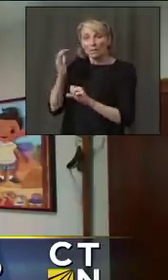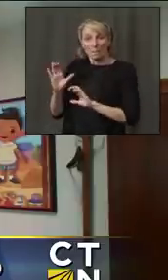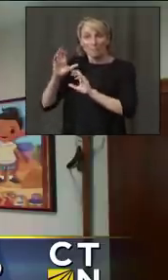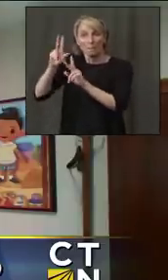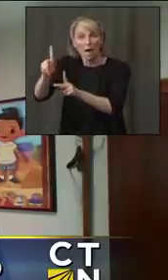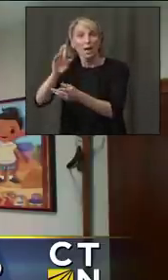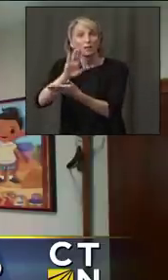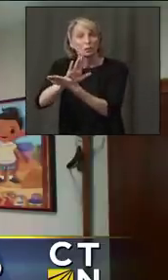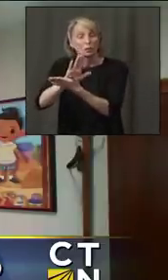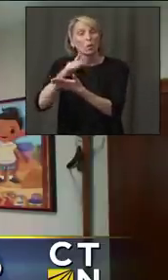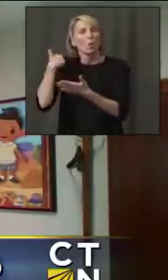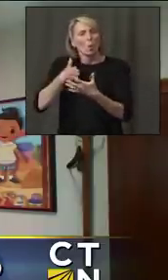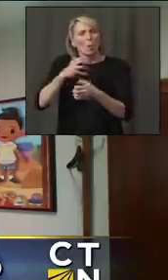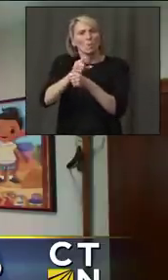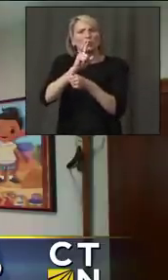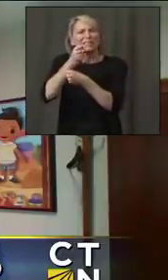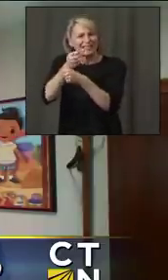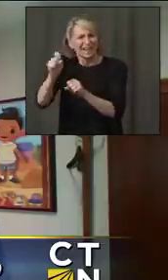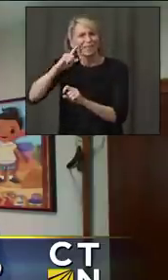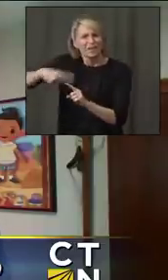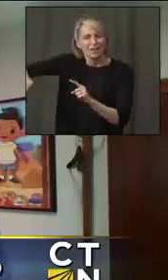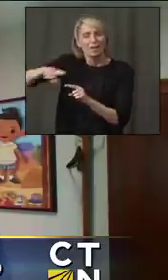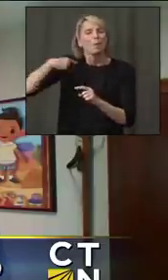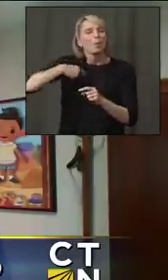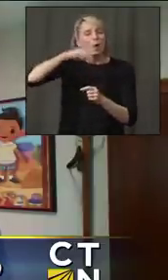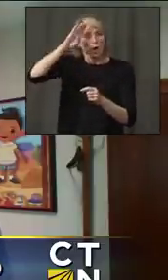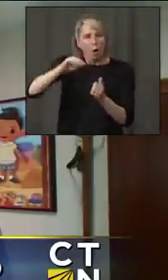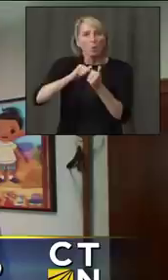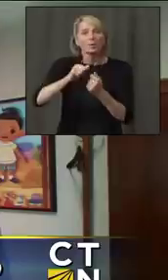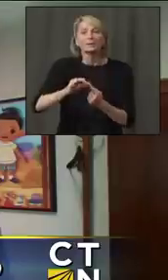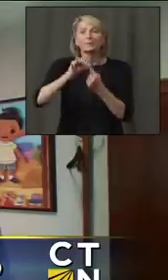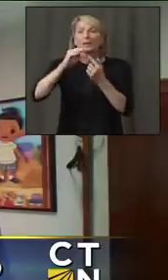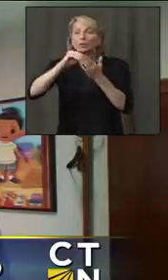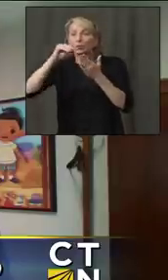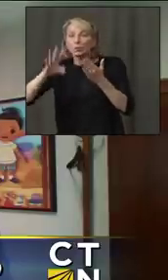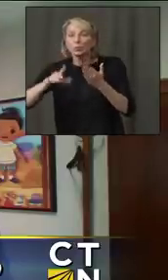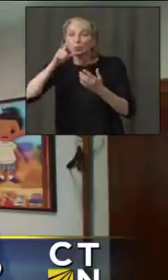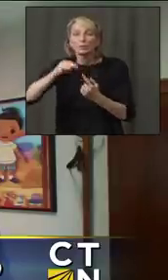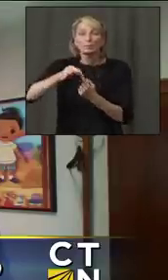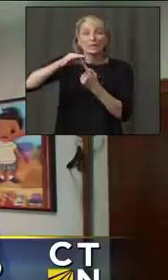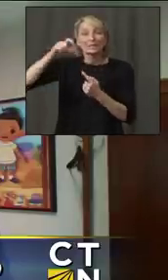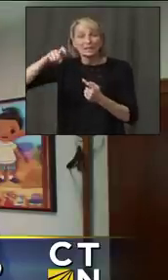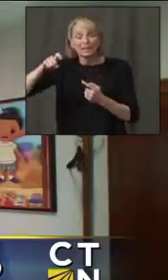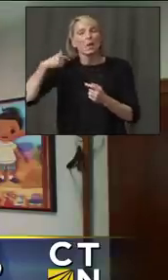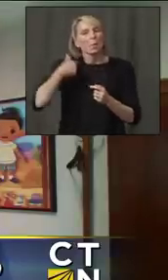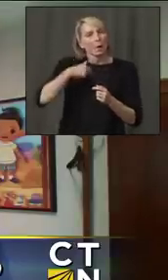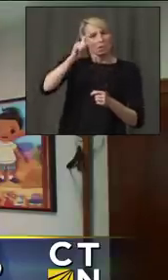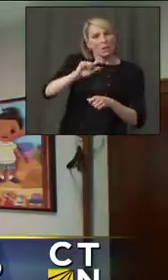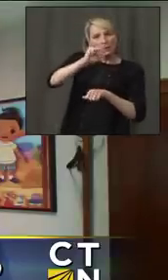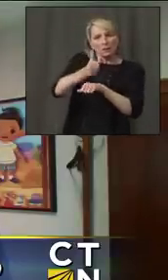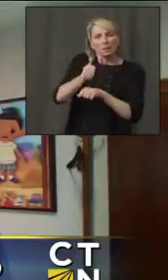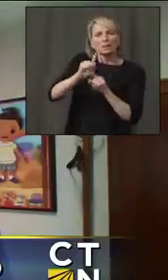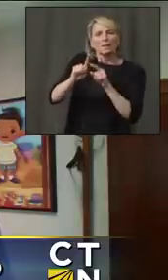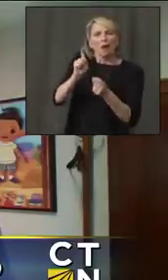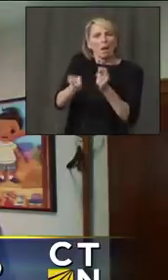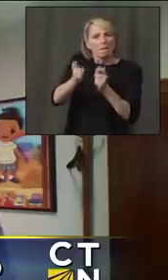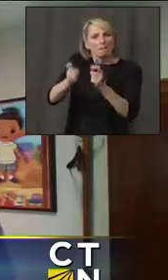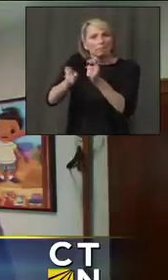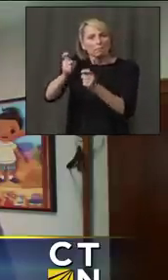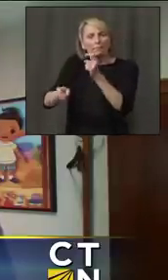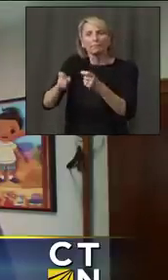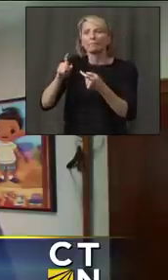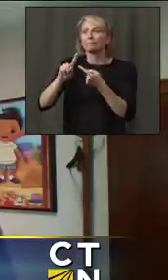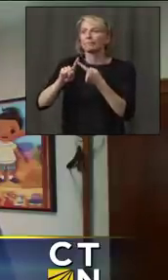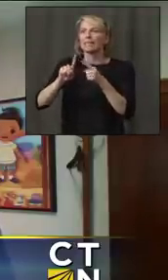school. And we recognize that with special populations, we have to make sure that we have special accommodations, different levels of